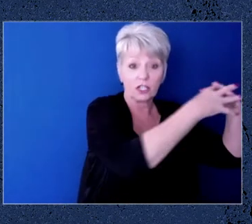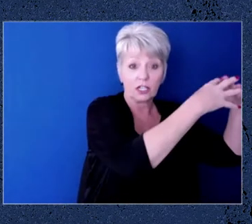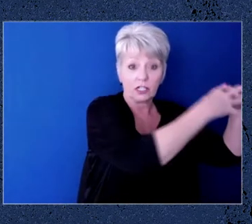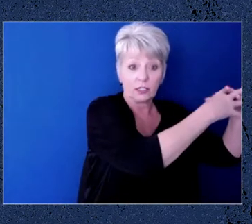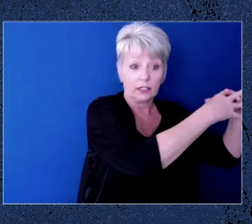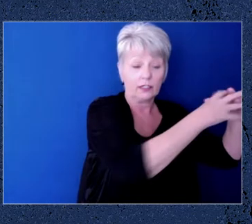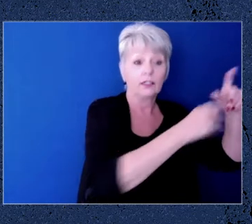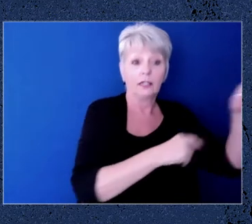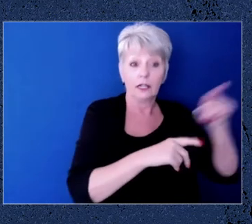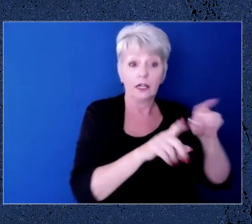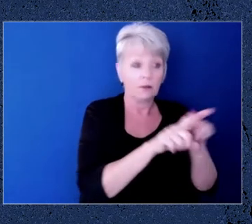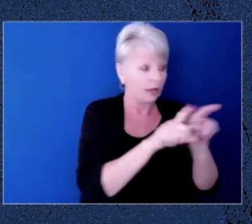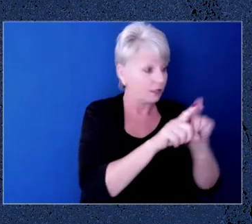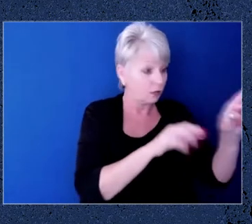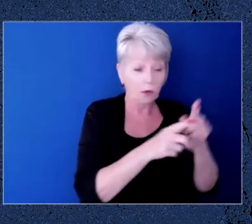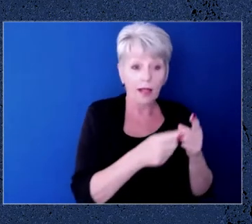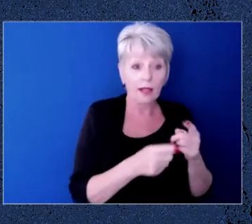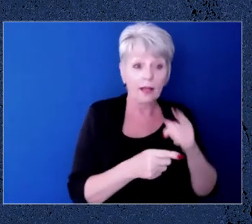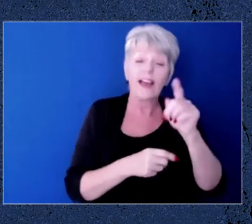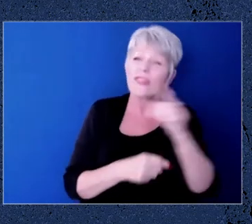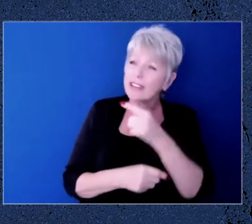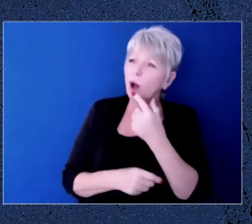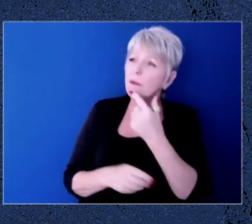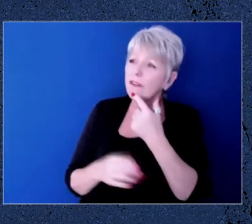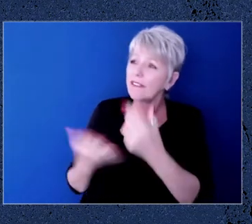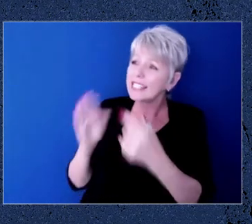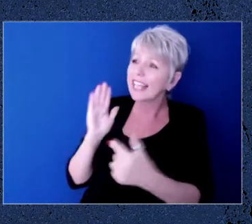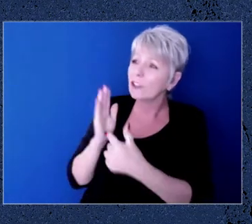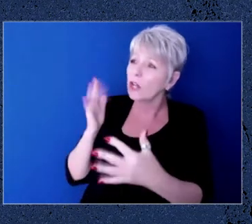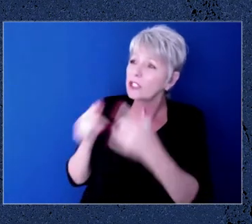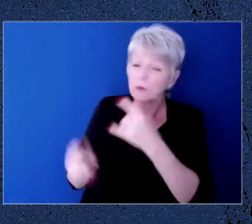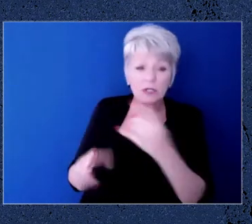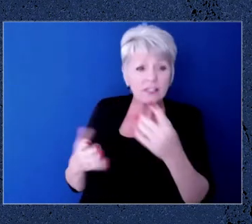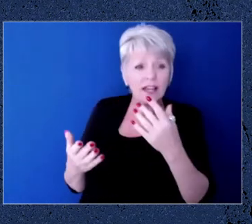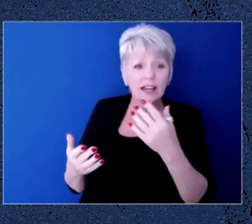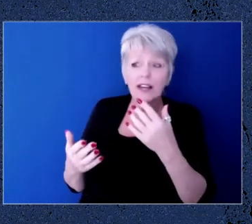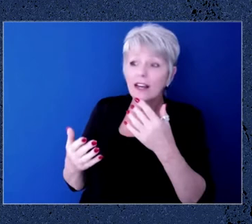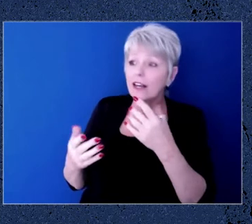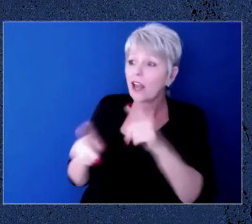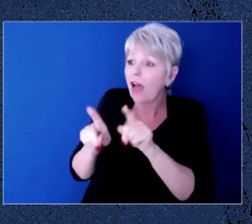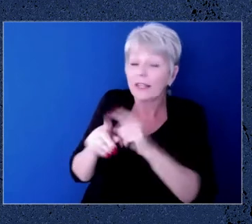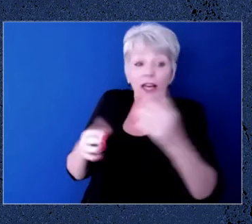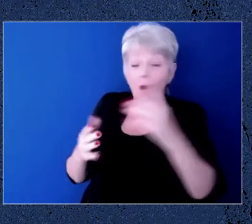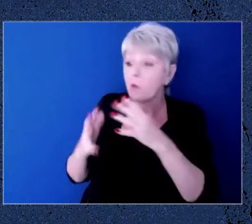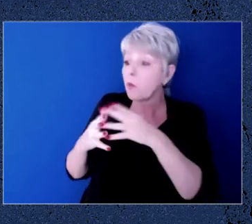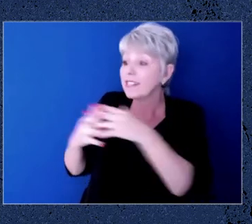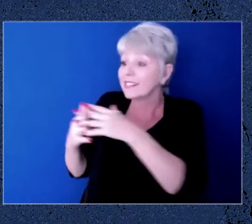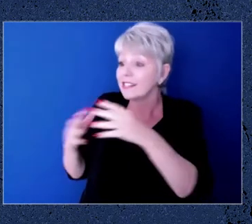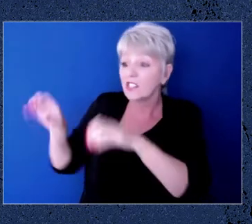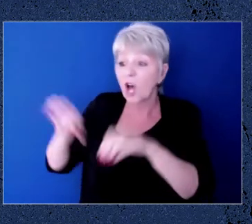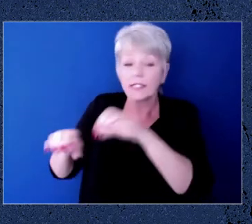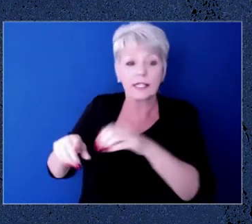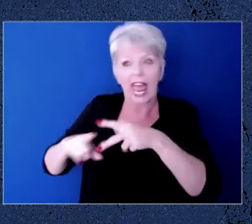And that sort of technology speaks to what I was trying to say earlier about, you know, in Western science, we're all about engineering and over-engineering